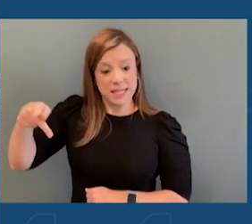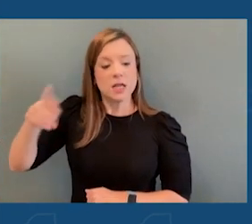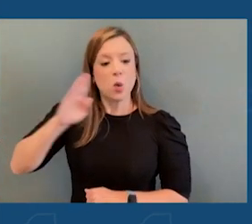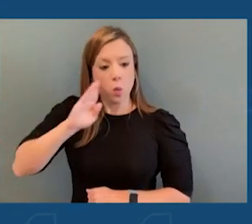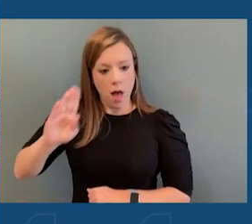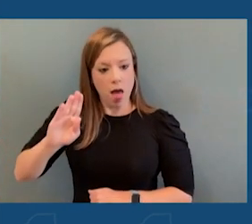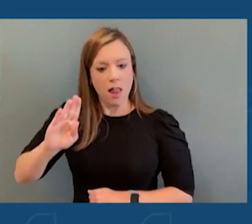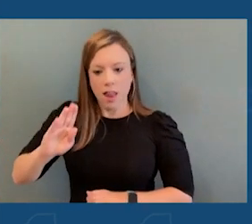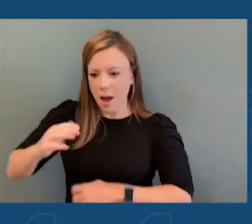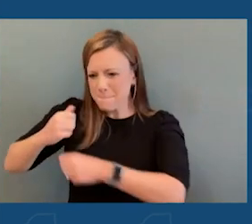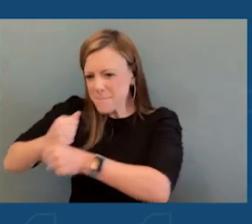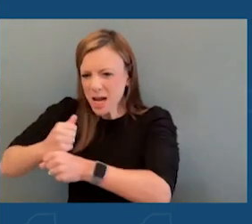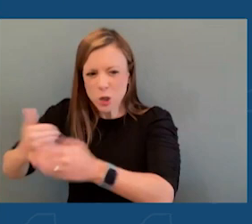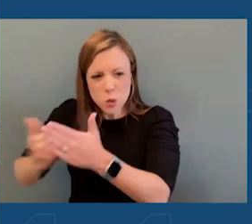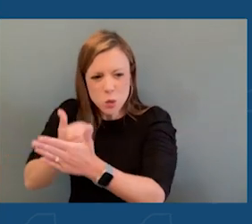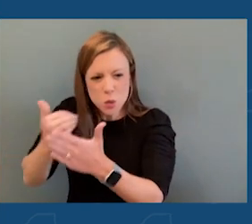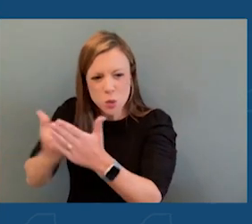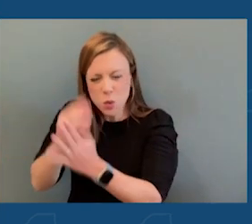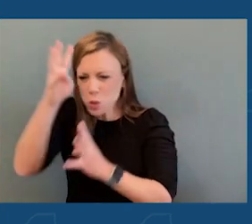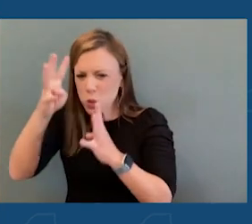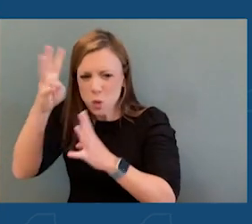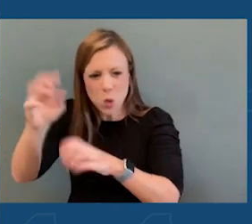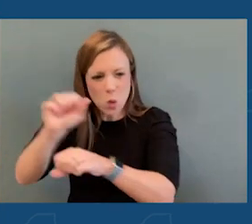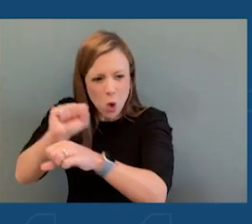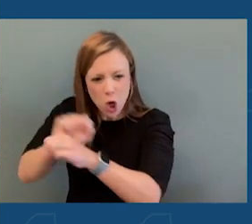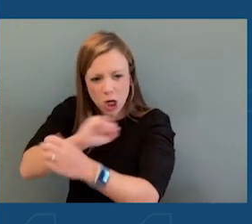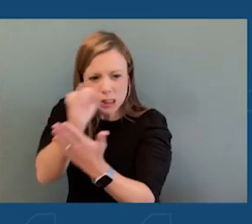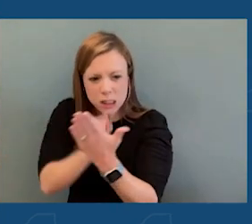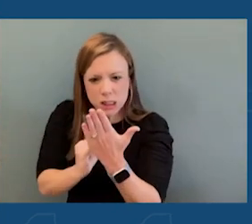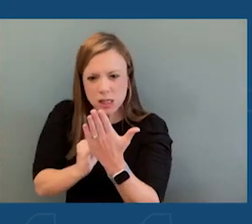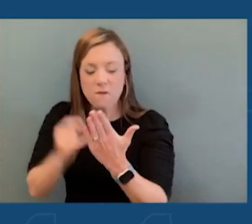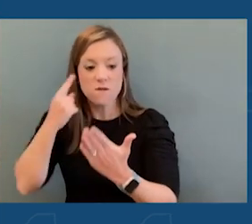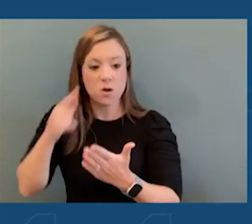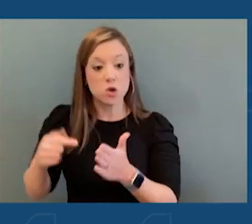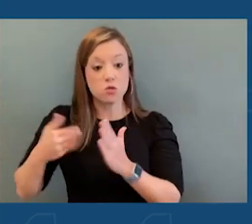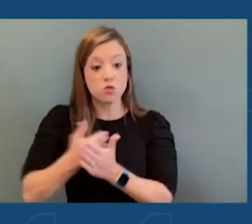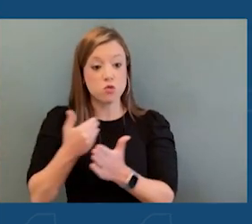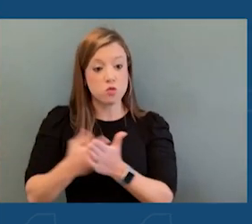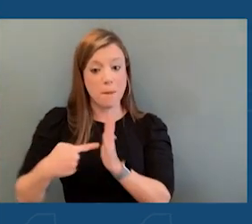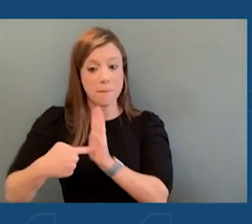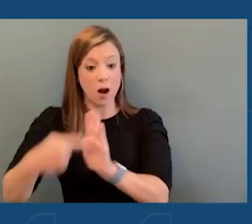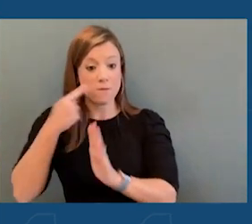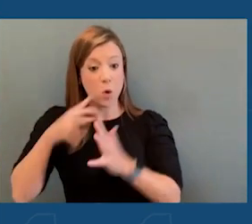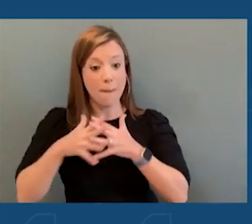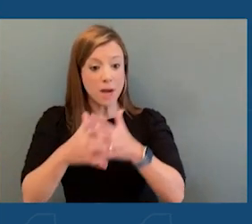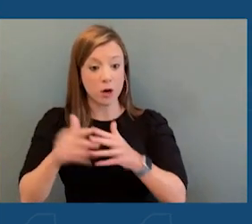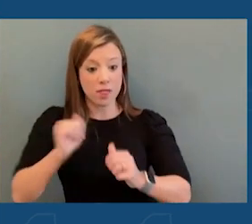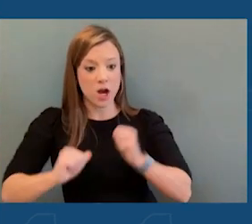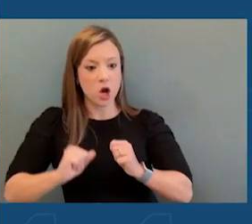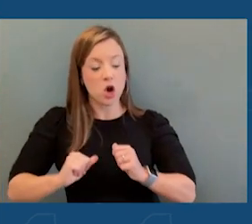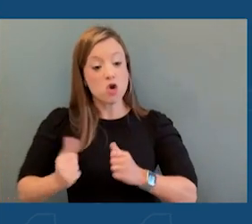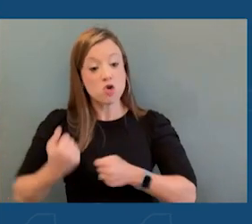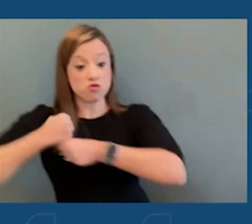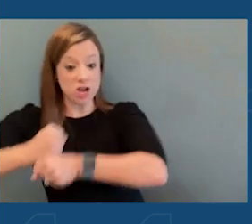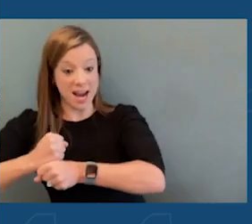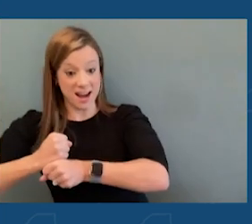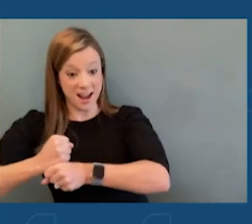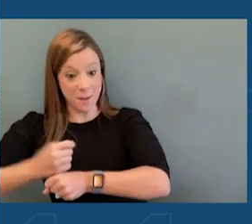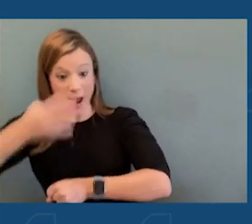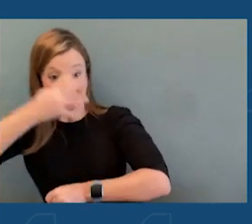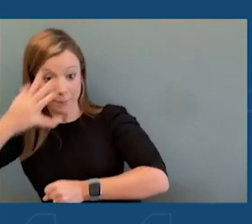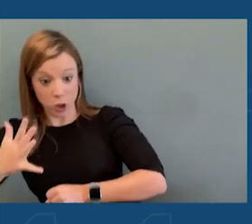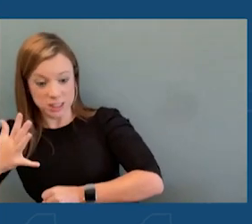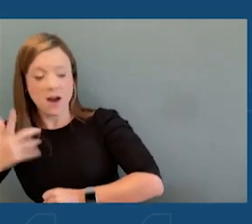original work, offering a new model for American theater created by and for immigrants. Through PTP's education